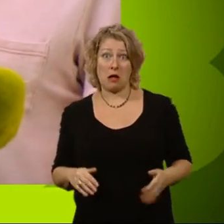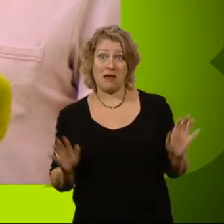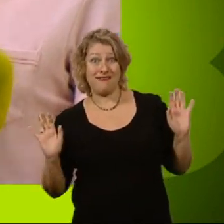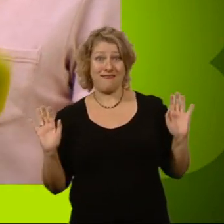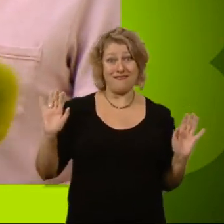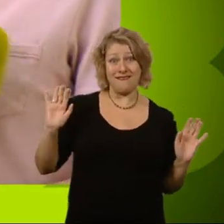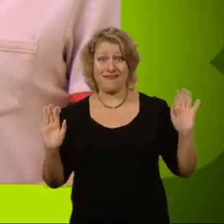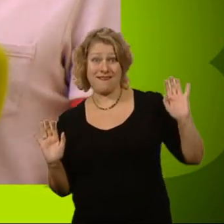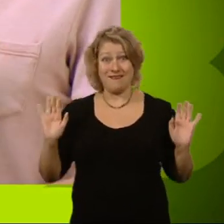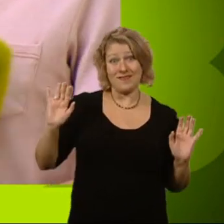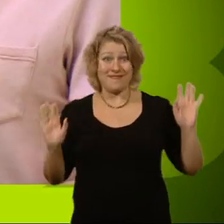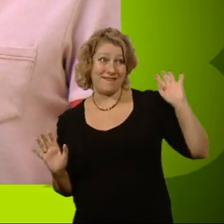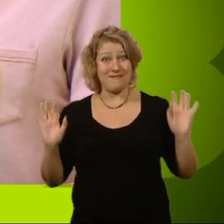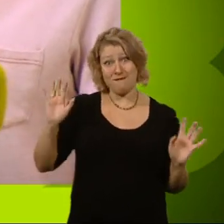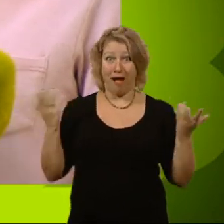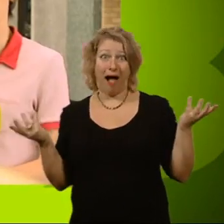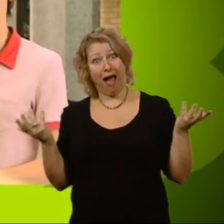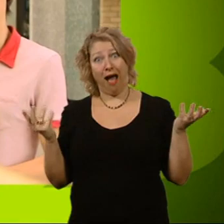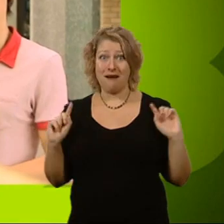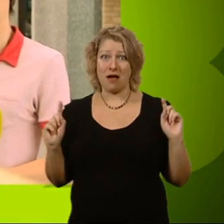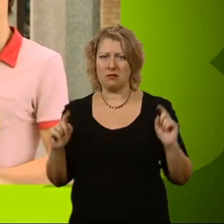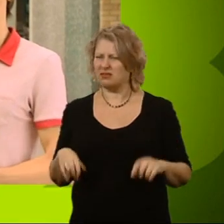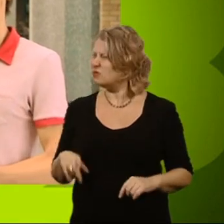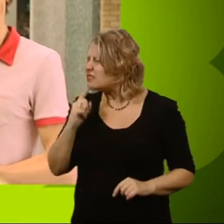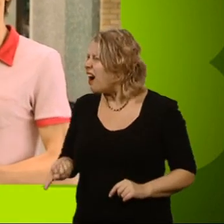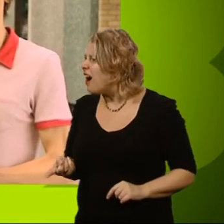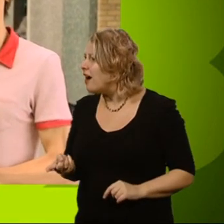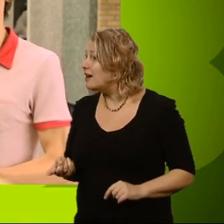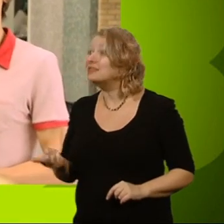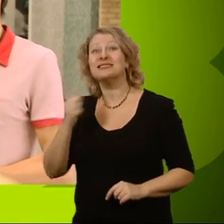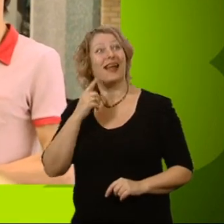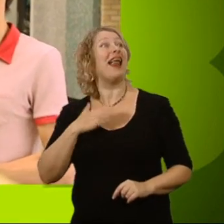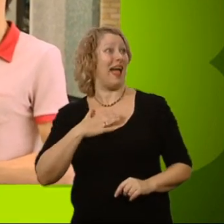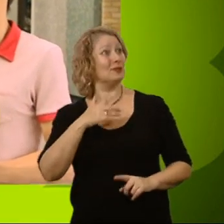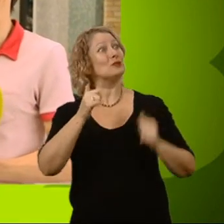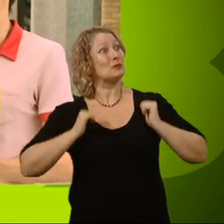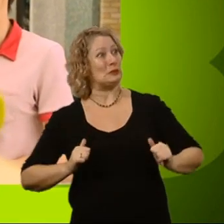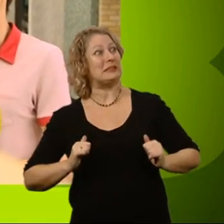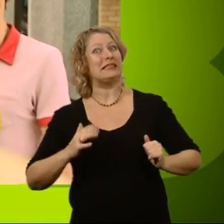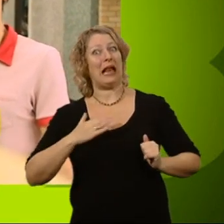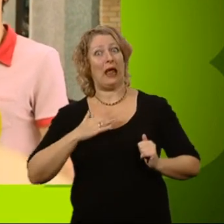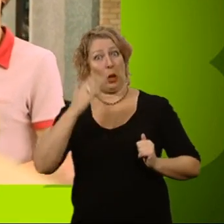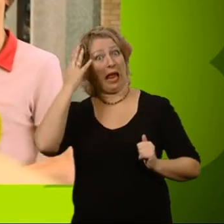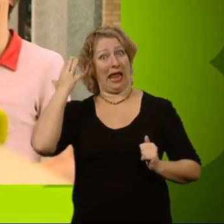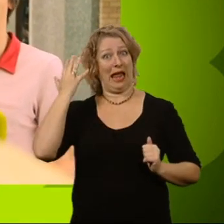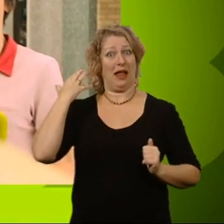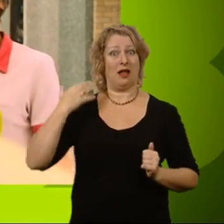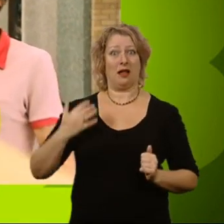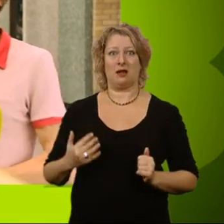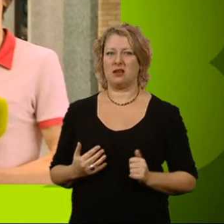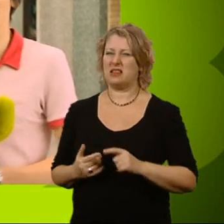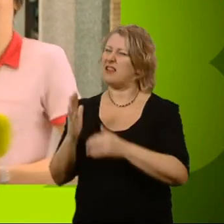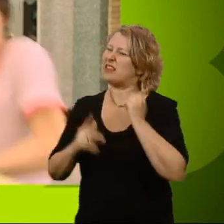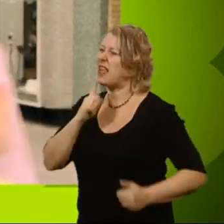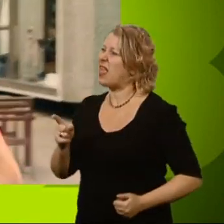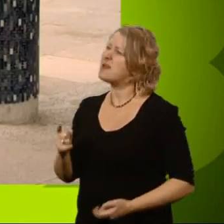Oh, day! It was a flunk, and a one! What did he say, Petrie? He said he likes your suit and your hair. He didn't say that.